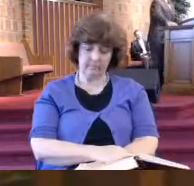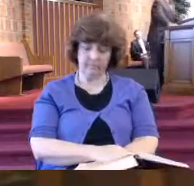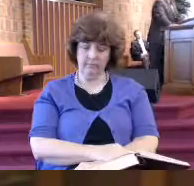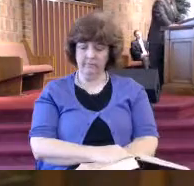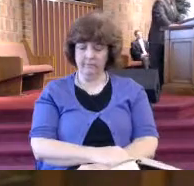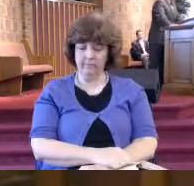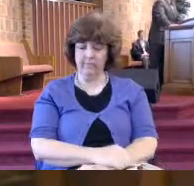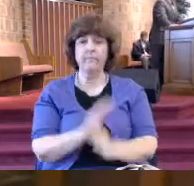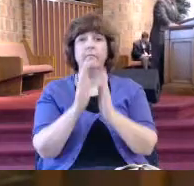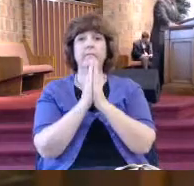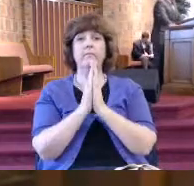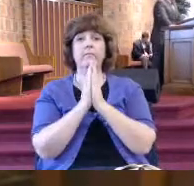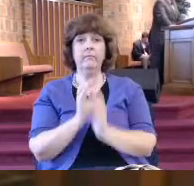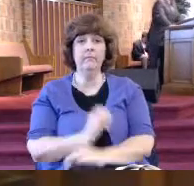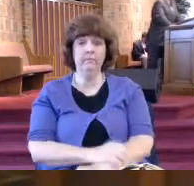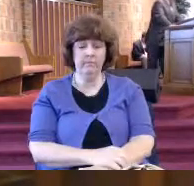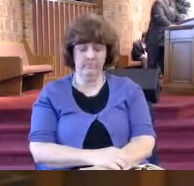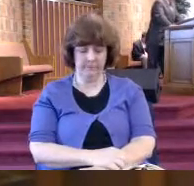Let us pray.